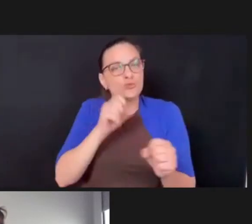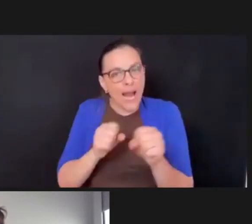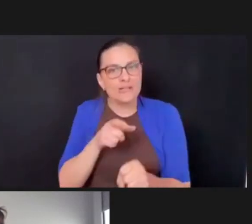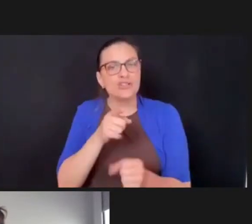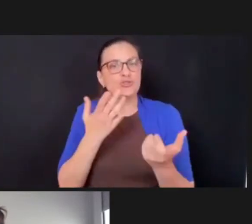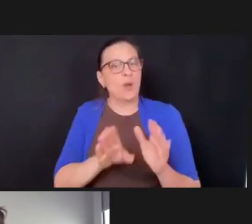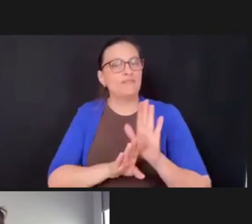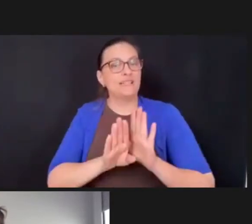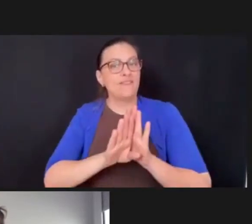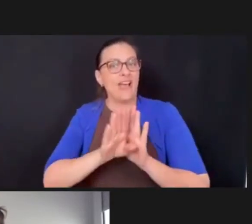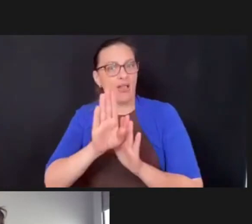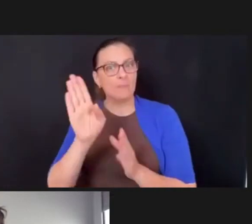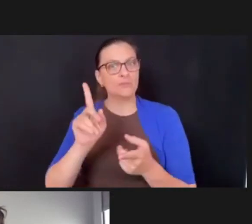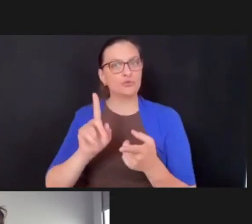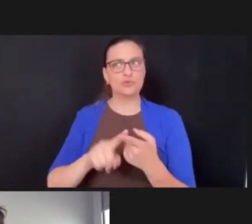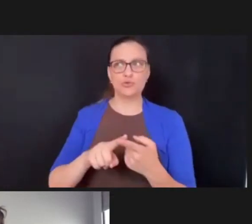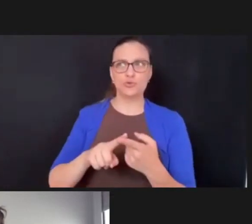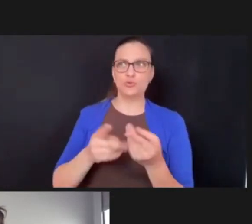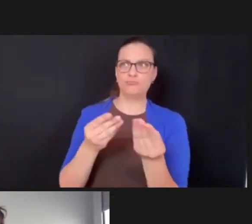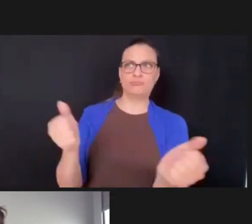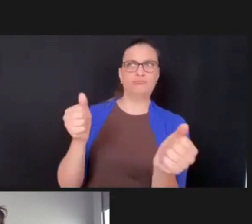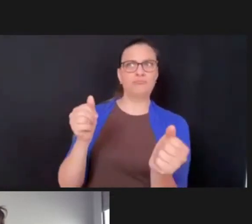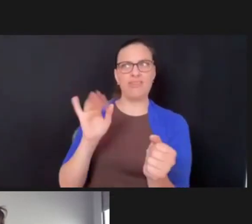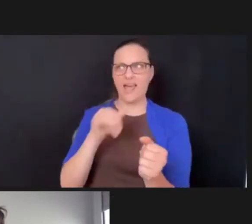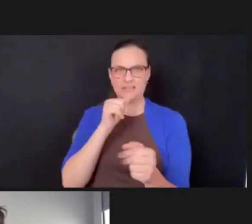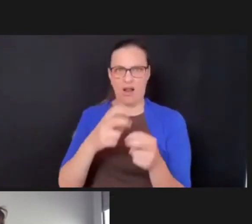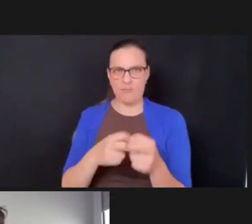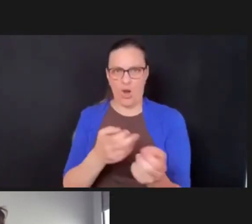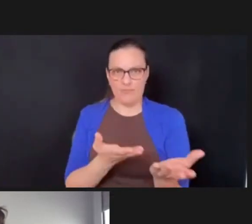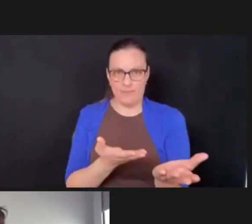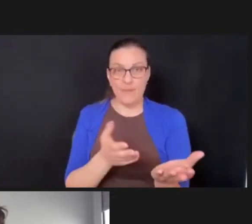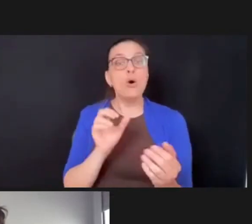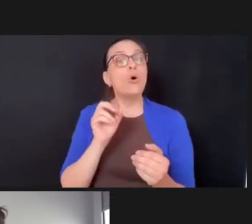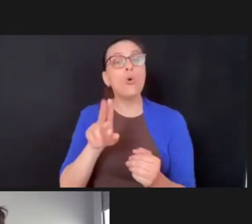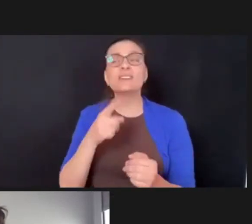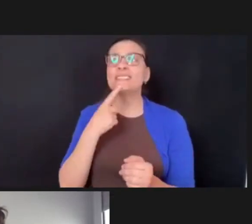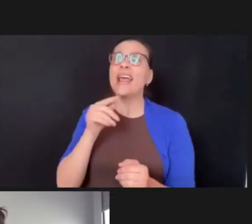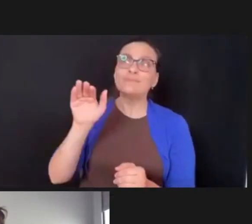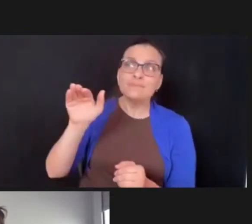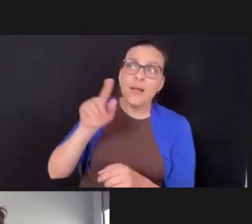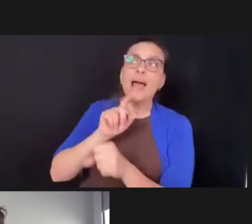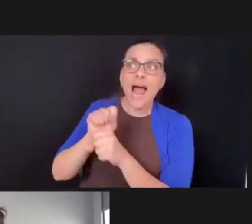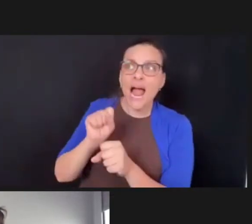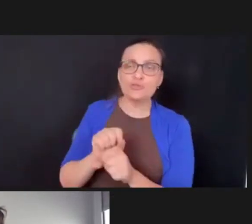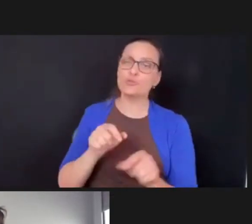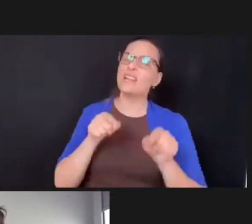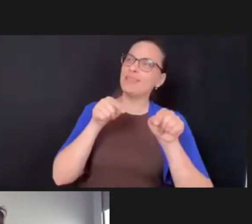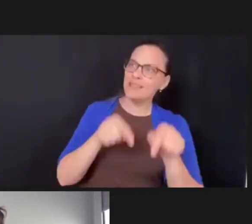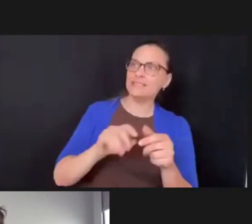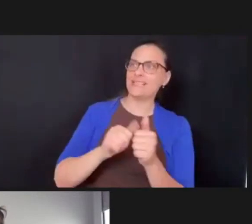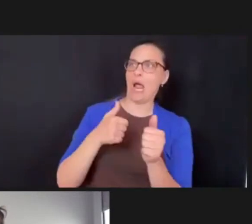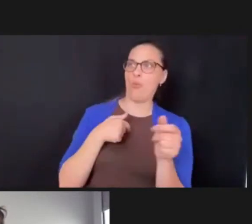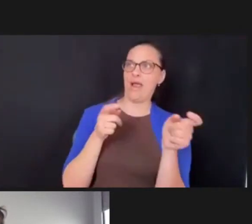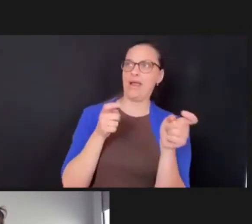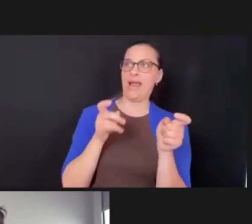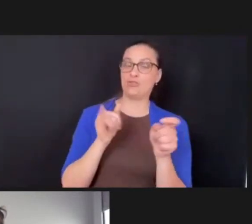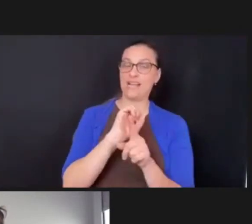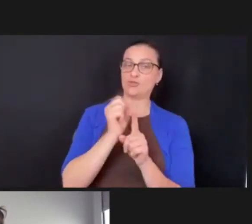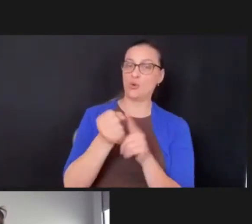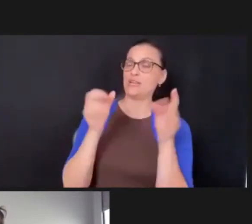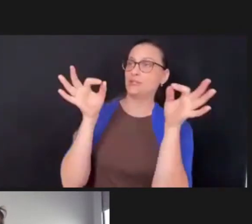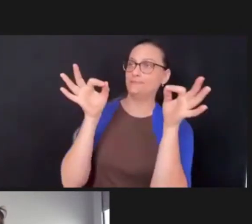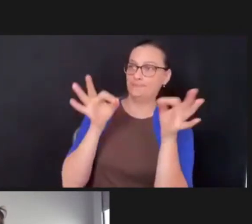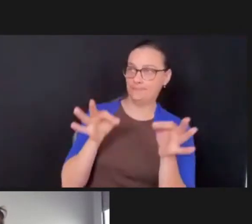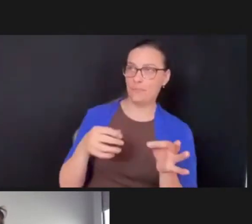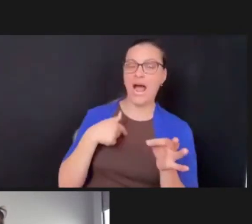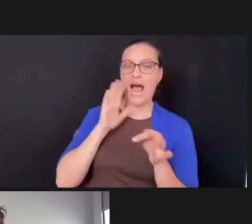not a problem, you know, or saying, well, actually, here's how I handle that situation. And I would do this, this, and this. That